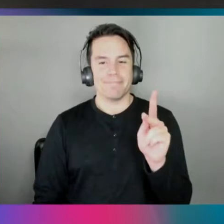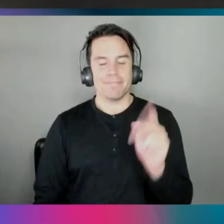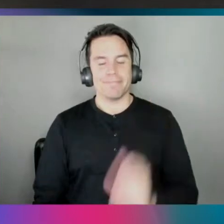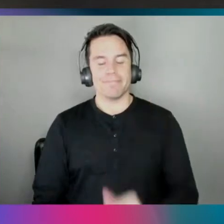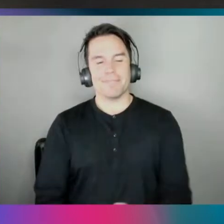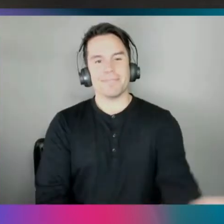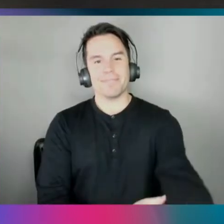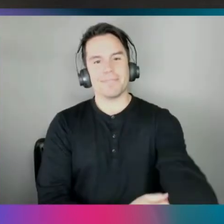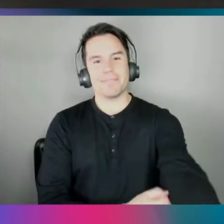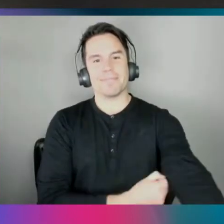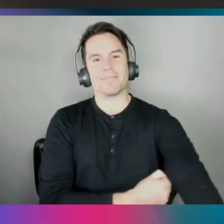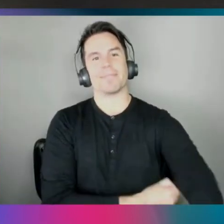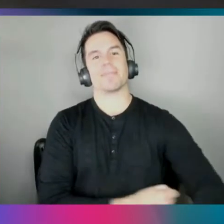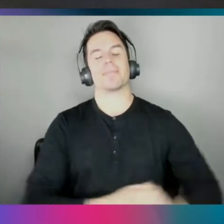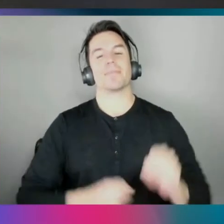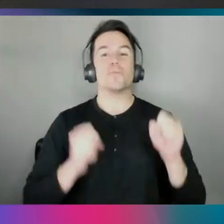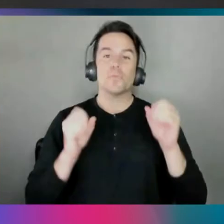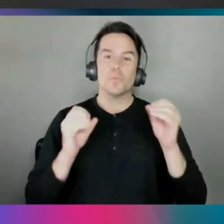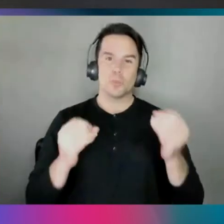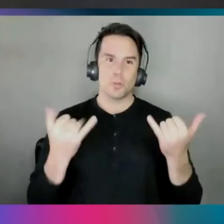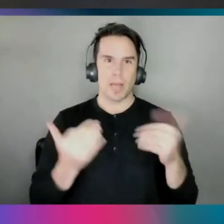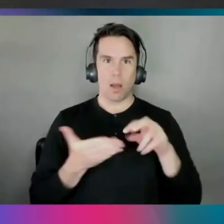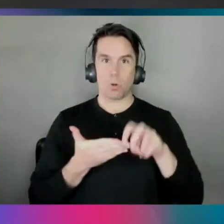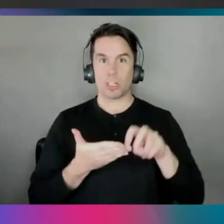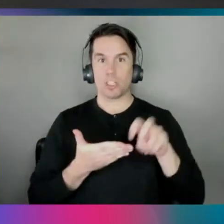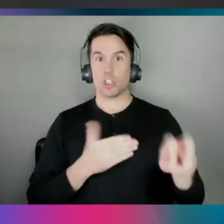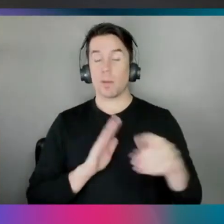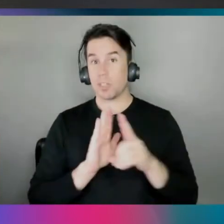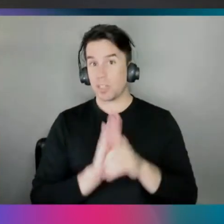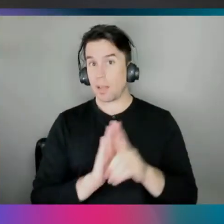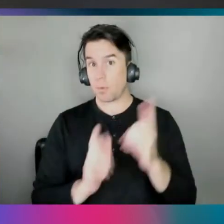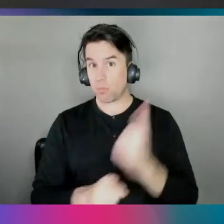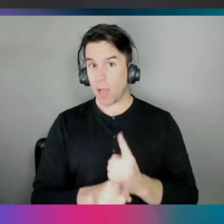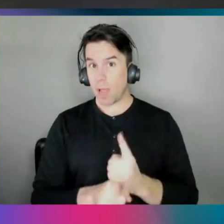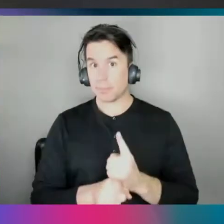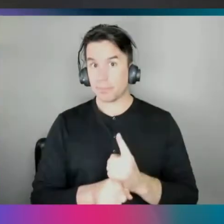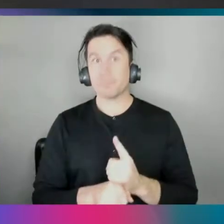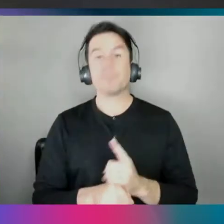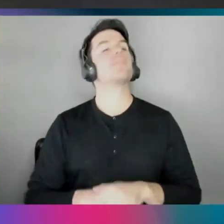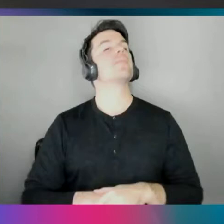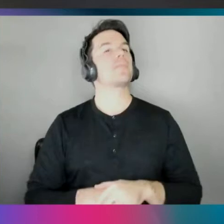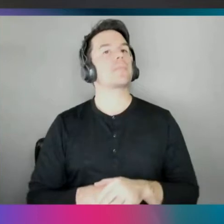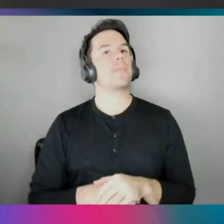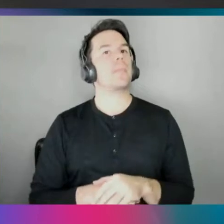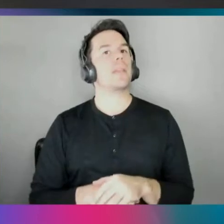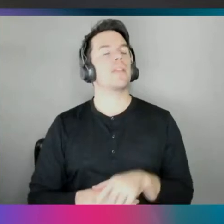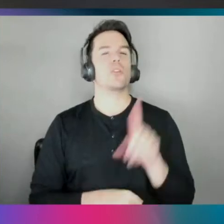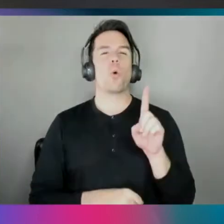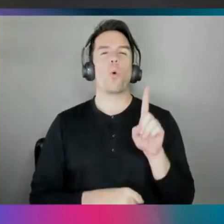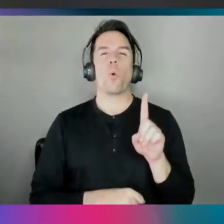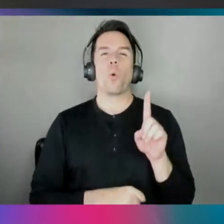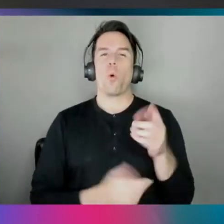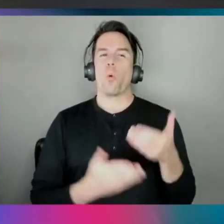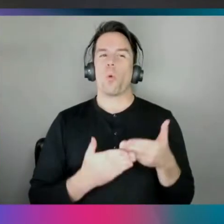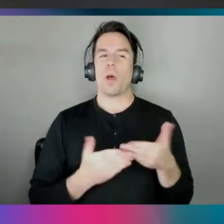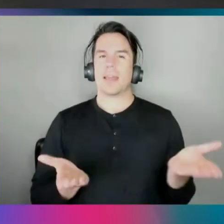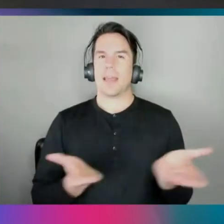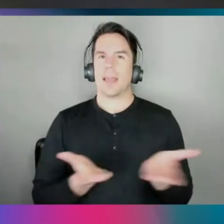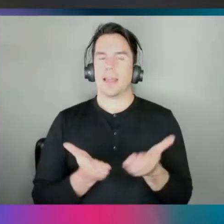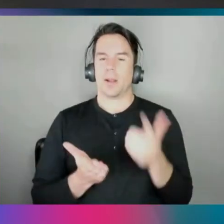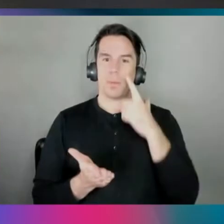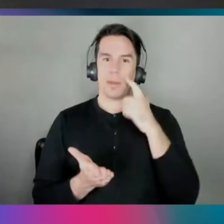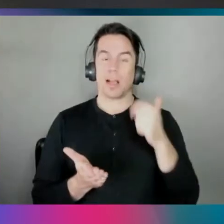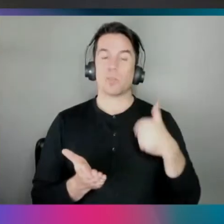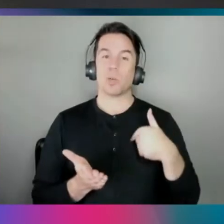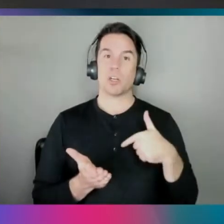want to do Now one we're going thing. to jump directly into our demo. I'm going to take one slight thing here since we're kind of navigating here around